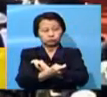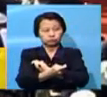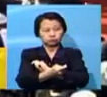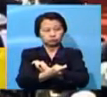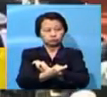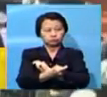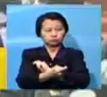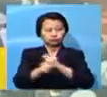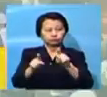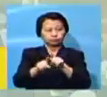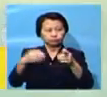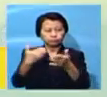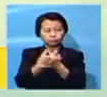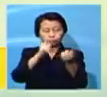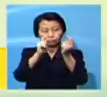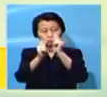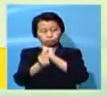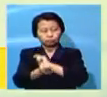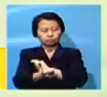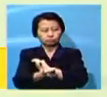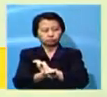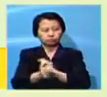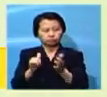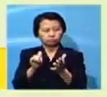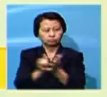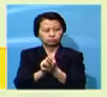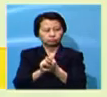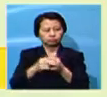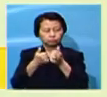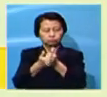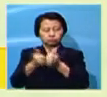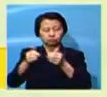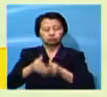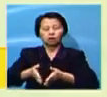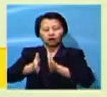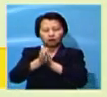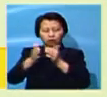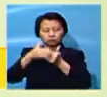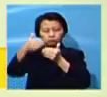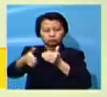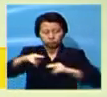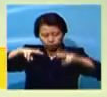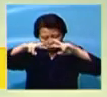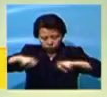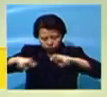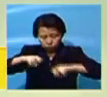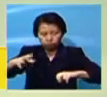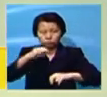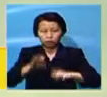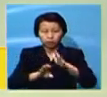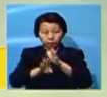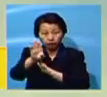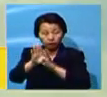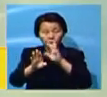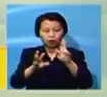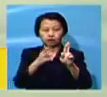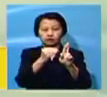as new and changing threats require further research and development